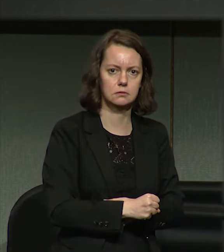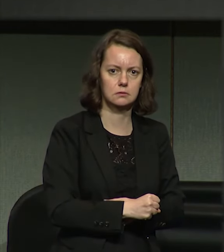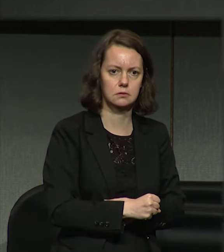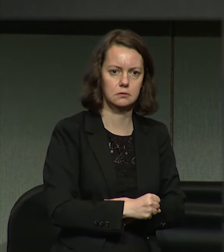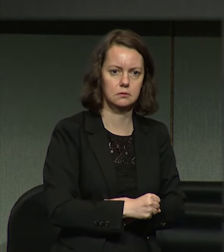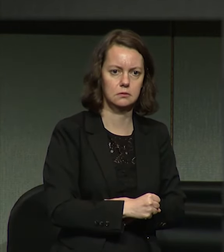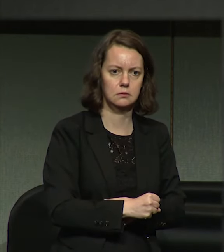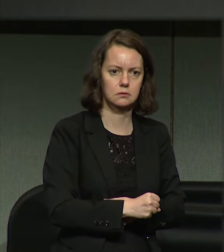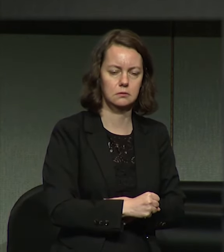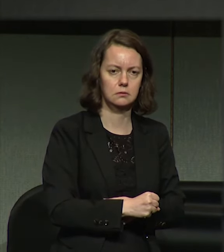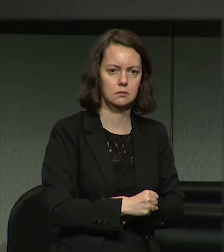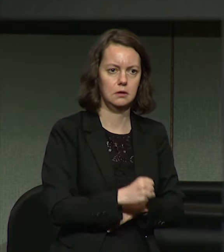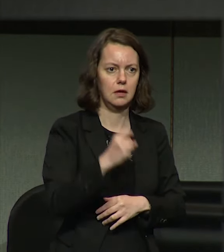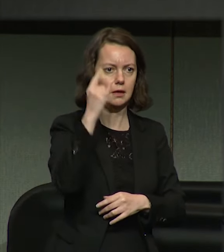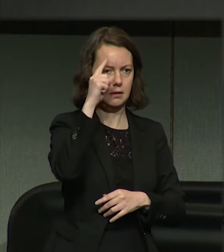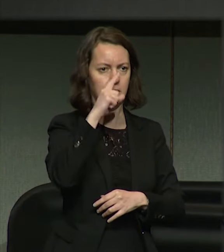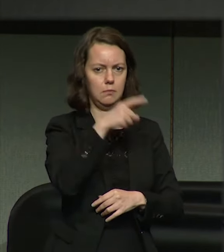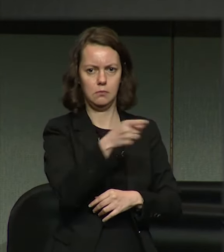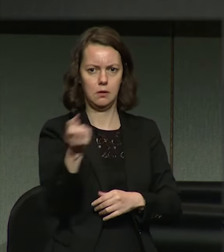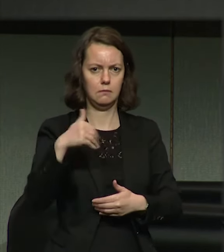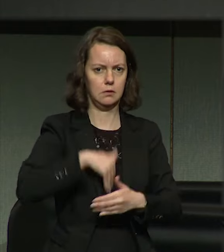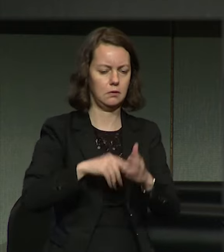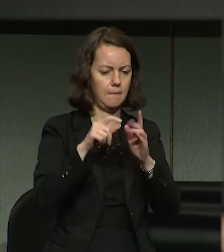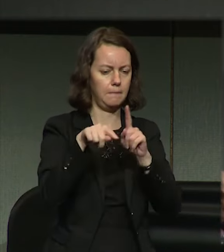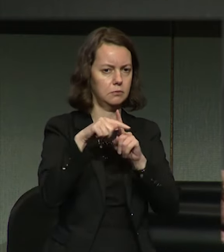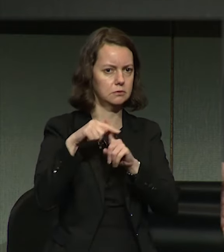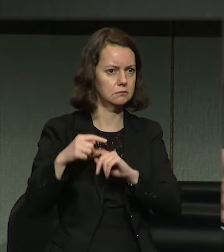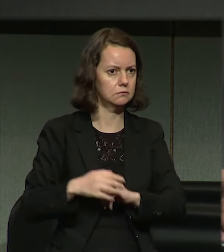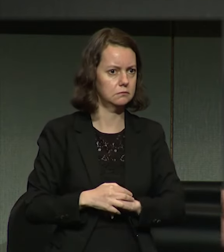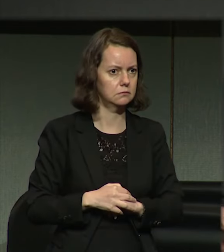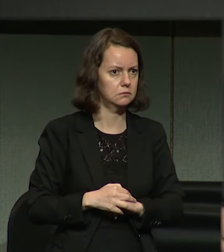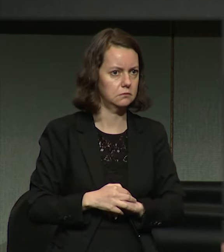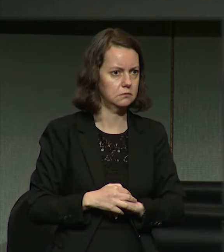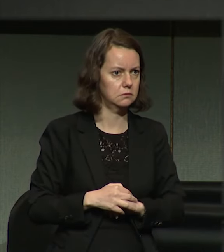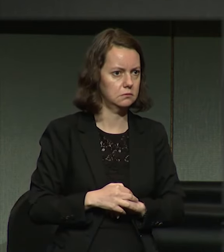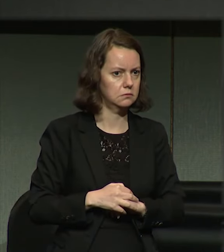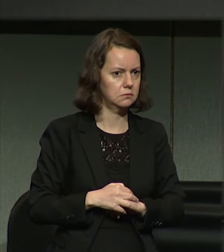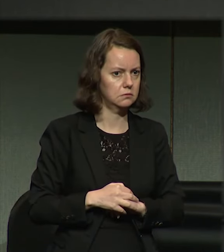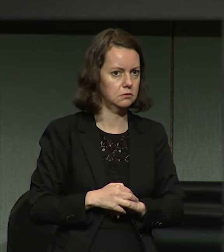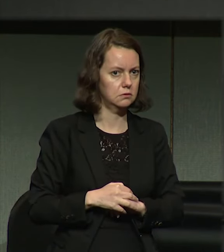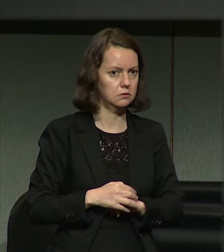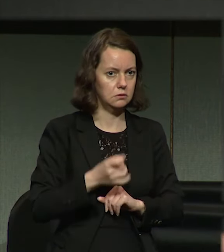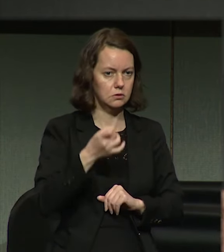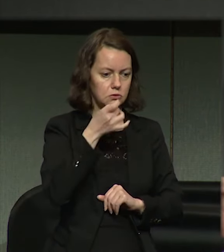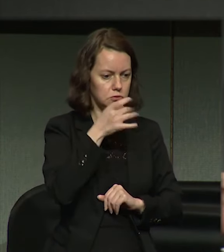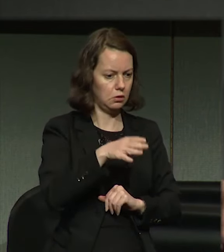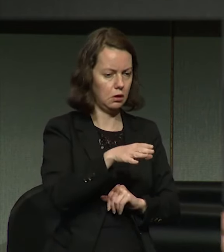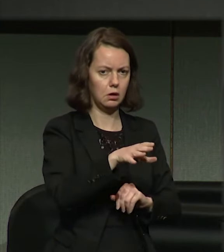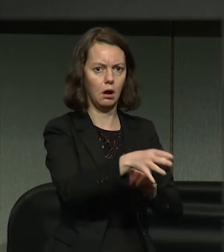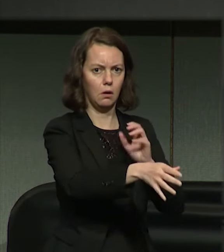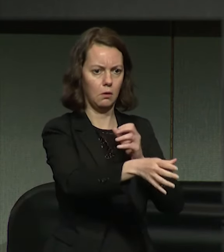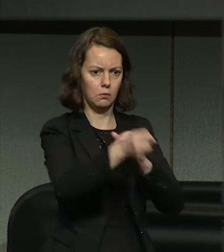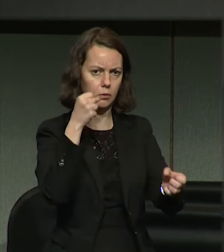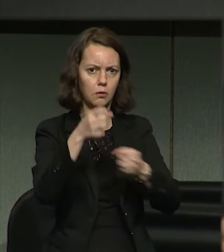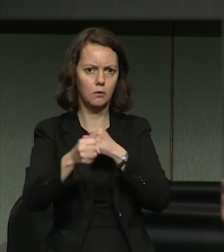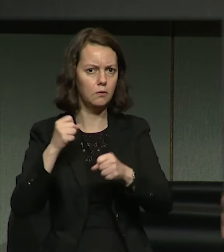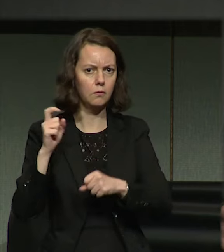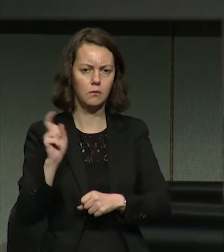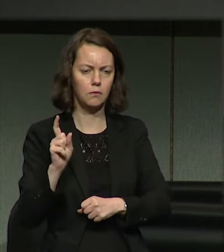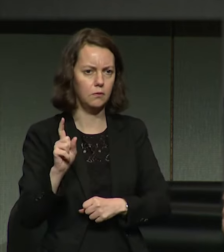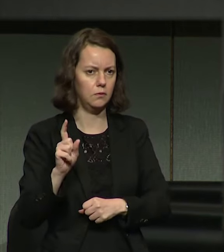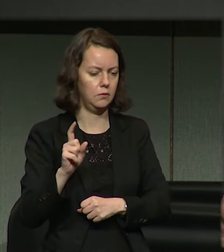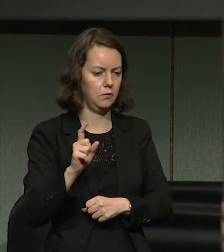of that mediation of being Aboriginal, we would know that we don't have to remove the child. We would know that we can